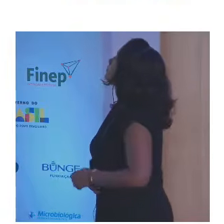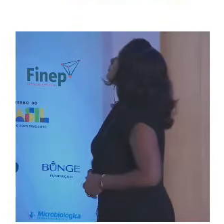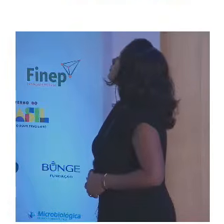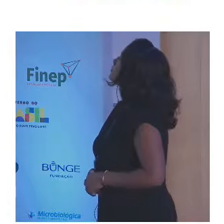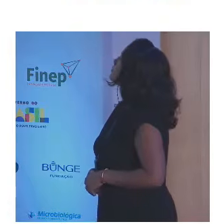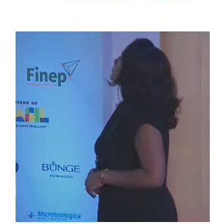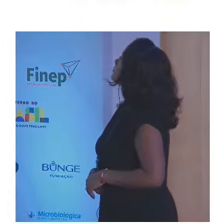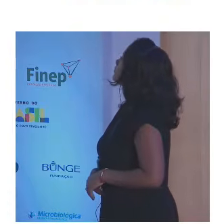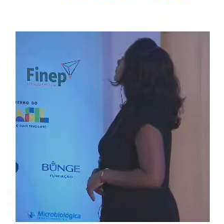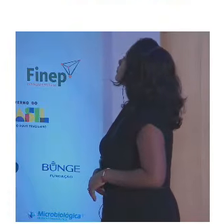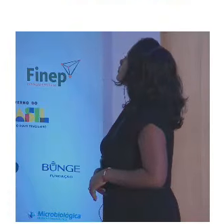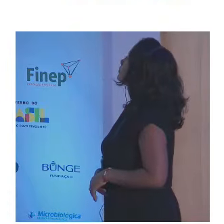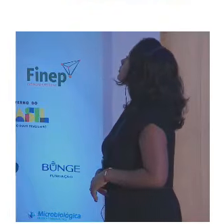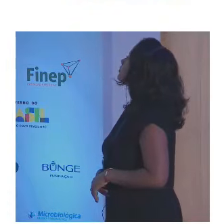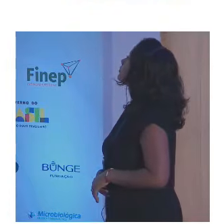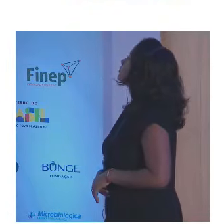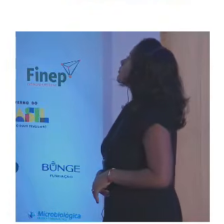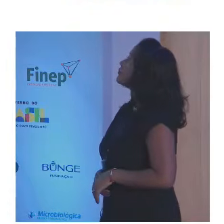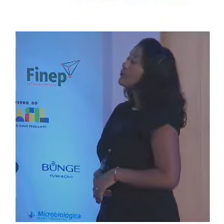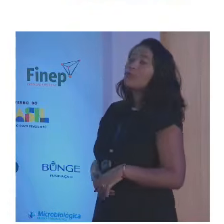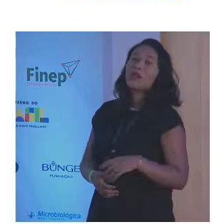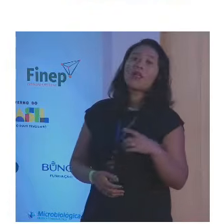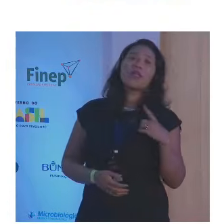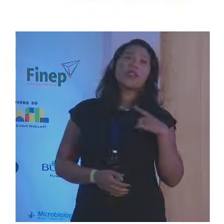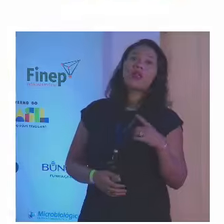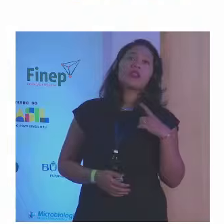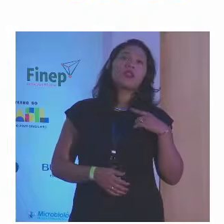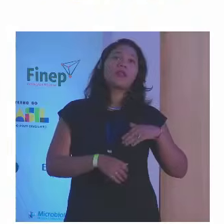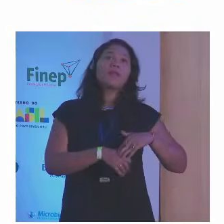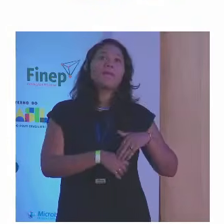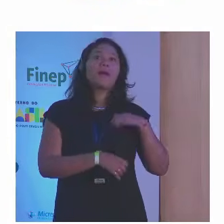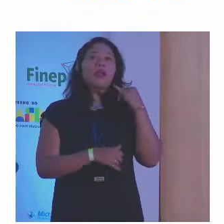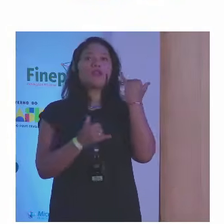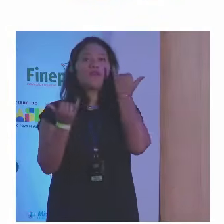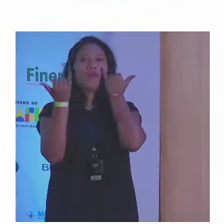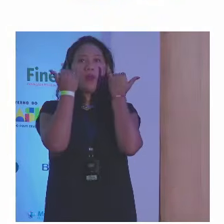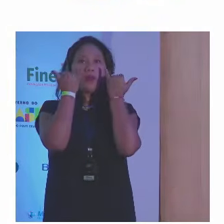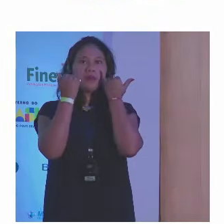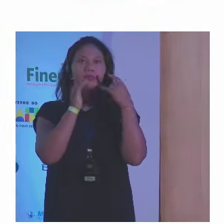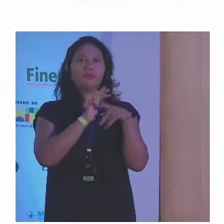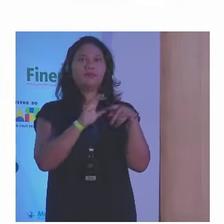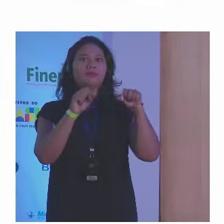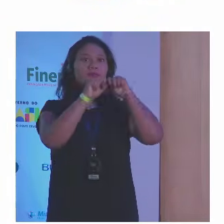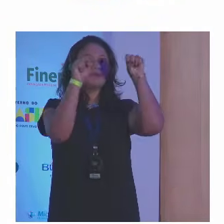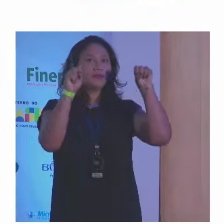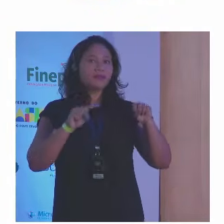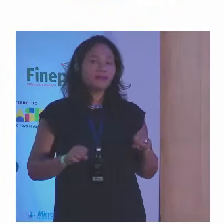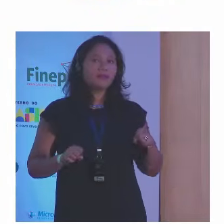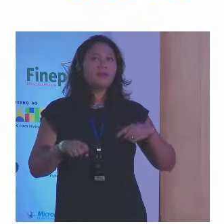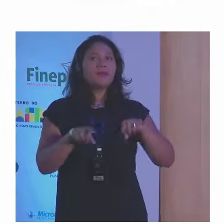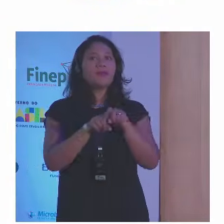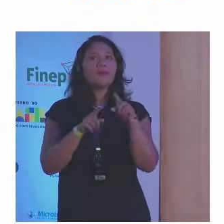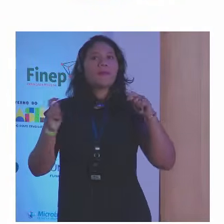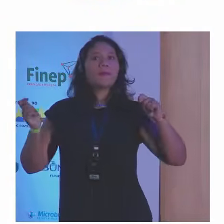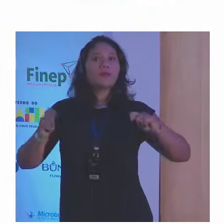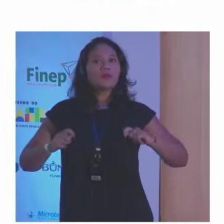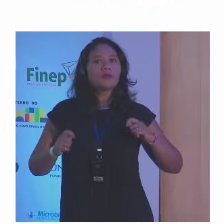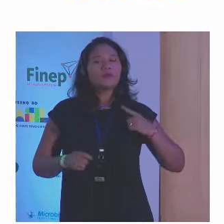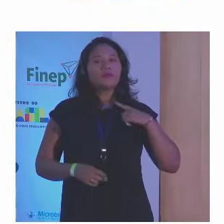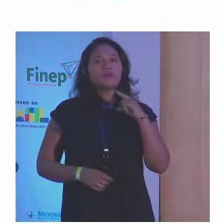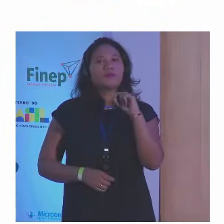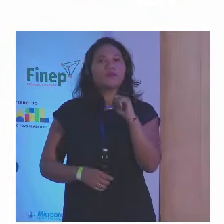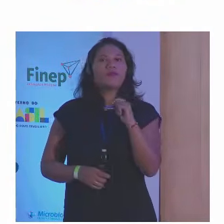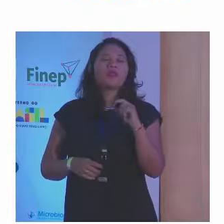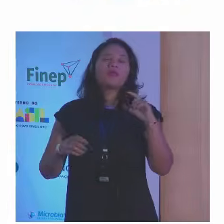have more observations that are assimilated by the systems. And thanks to this, you can reduce the error. This is the upper line